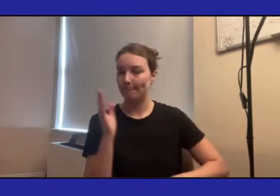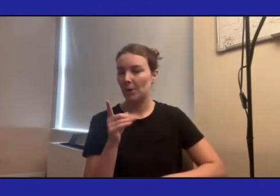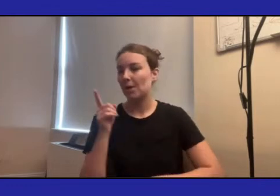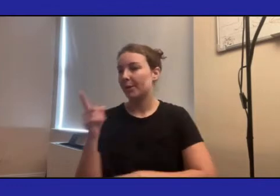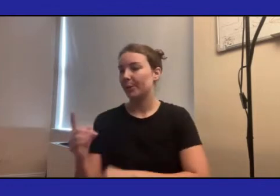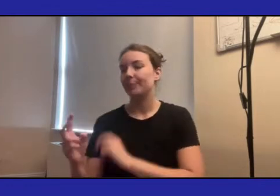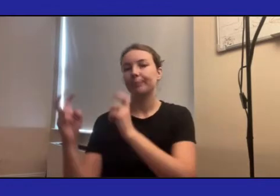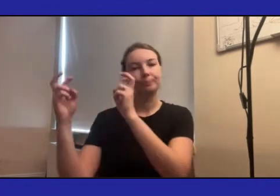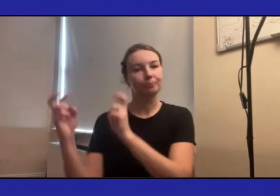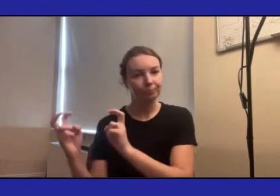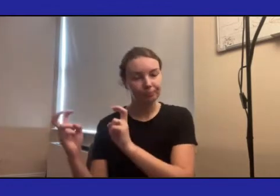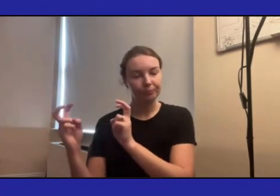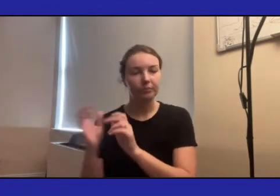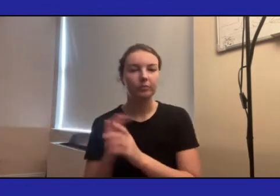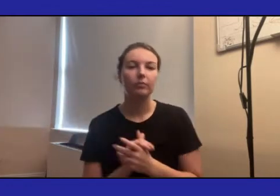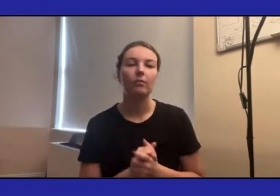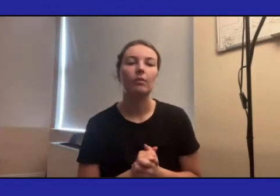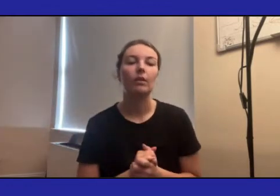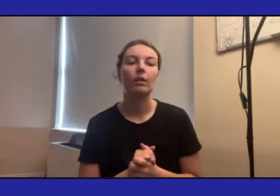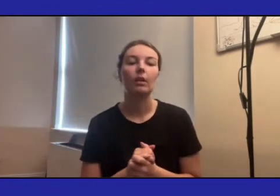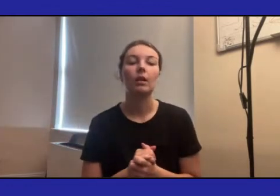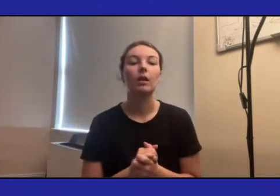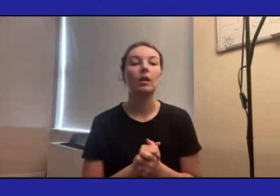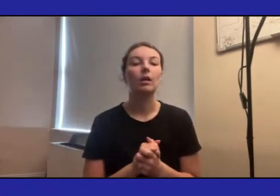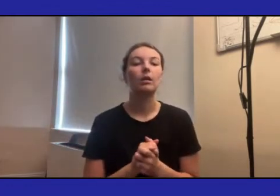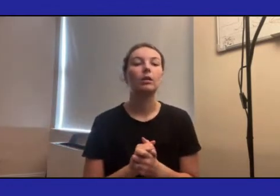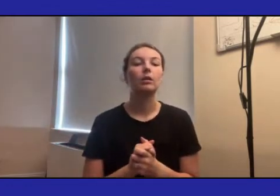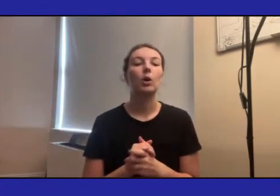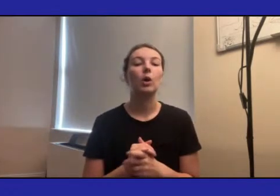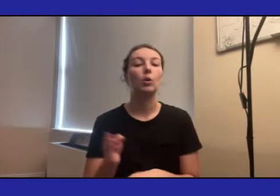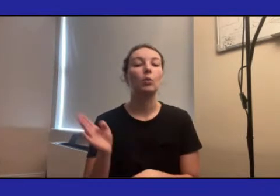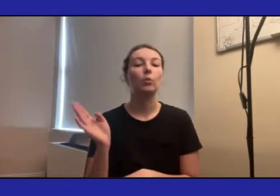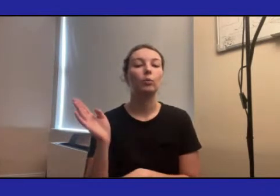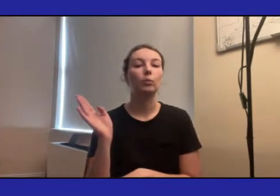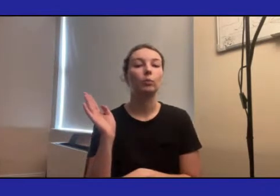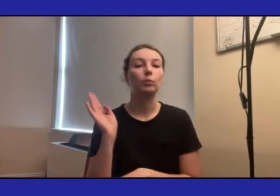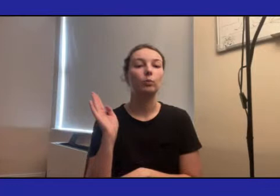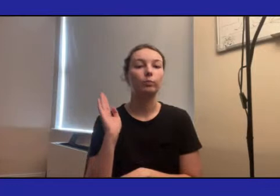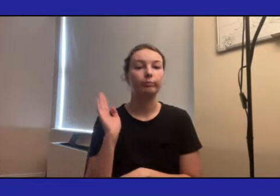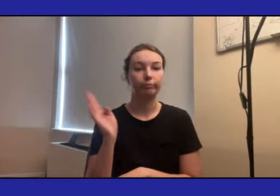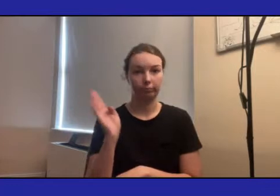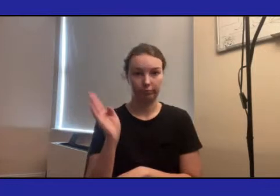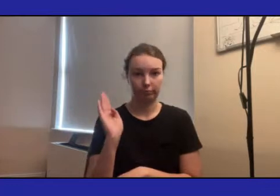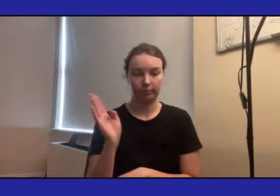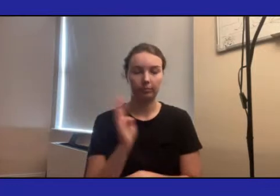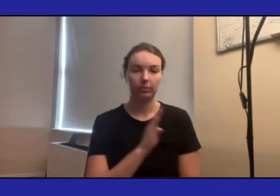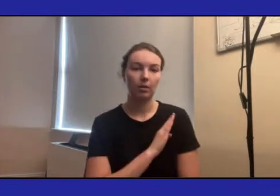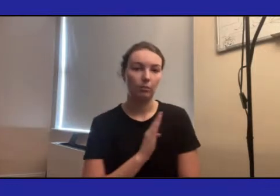gave the presentation, the briefing to the board, the question was raised,